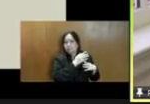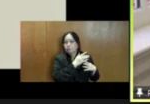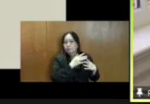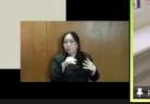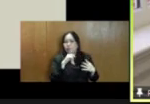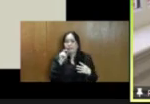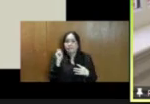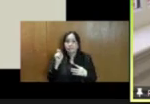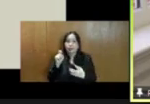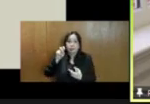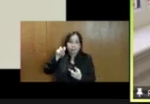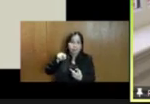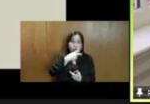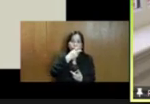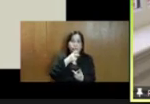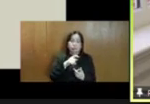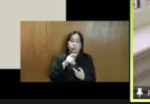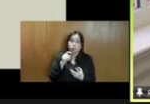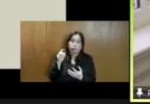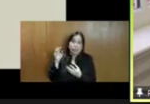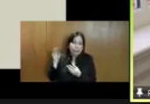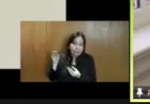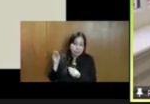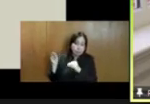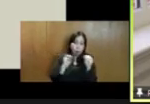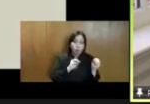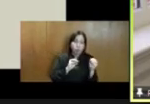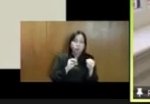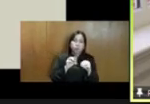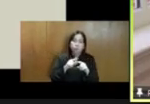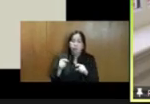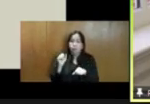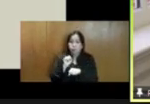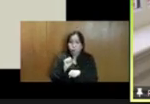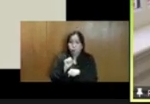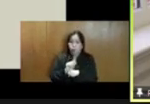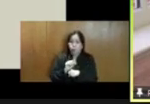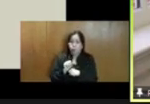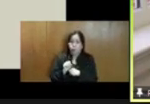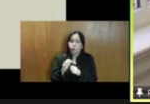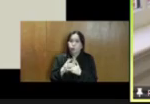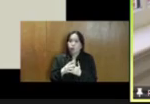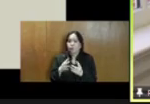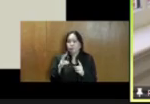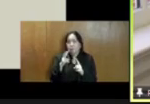immediately get that green job, but maybe, you know, they get another job, and then maybe a year later,